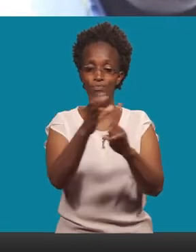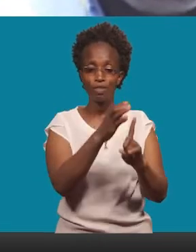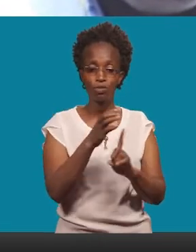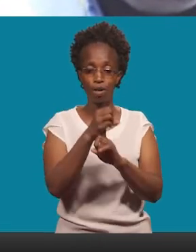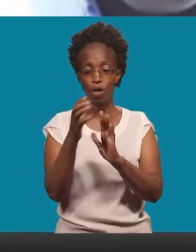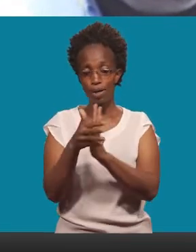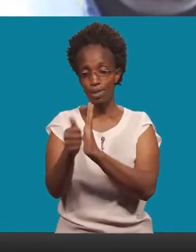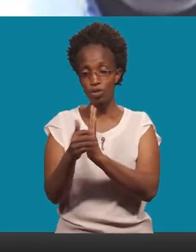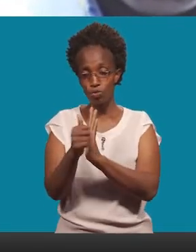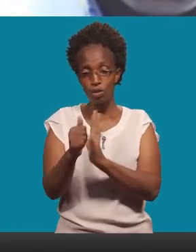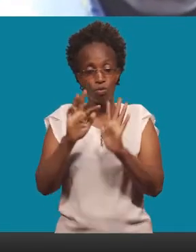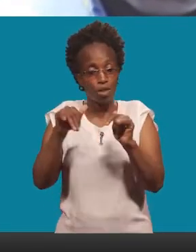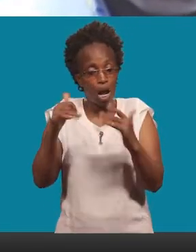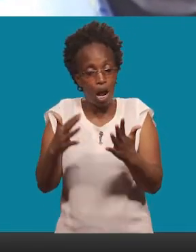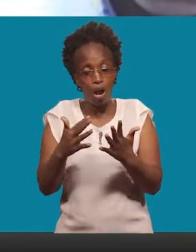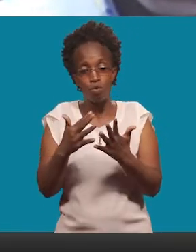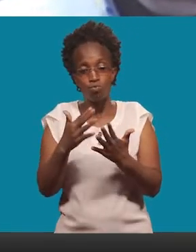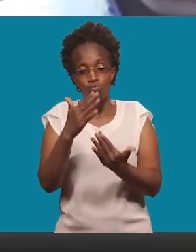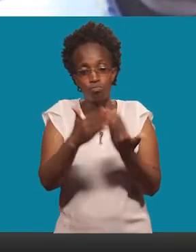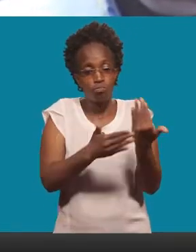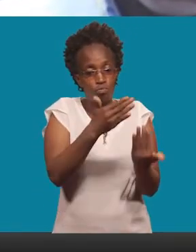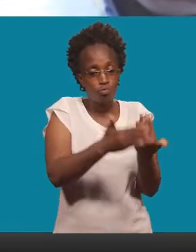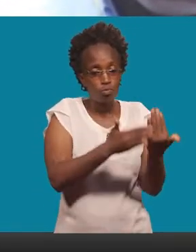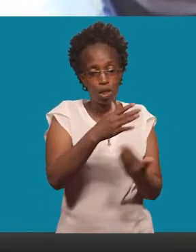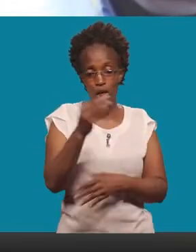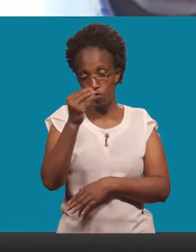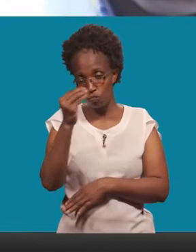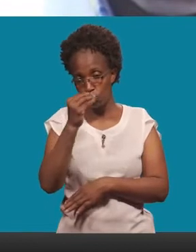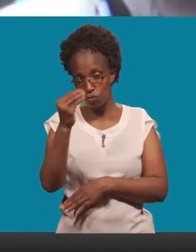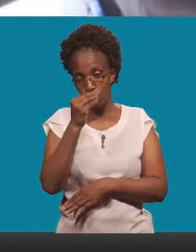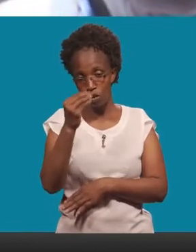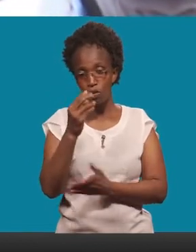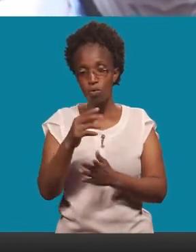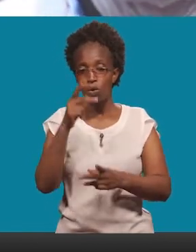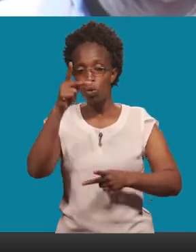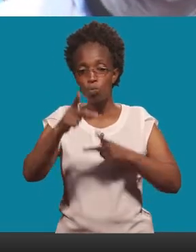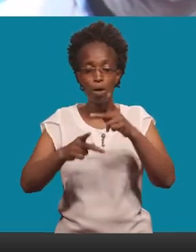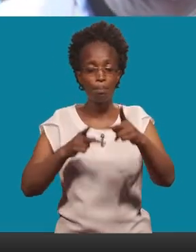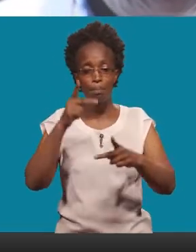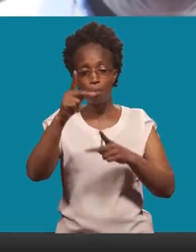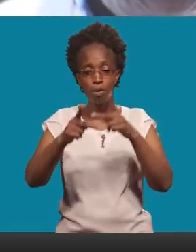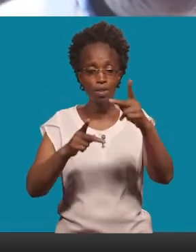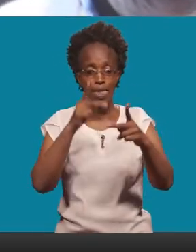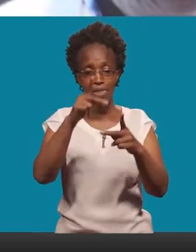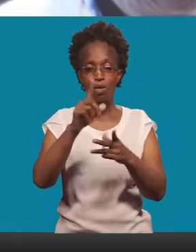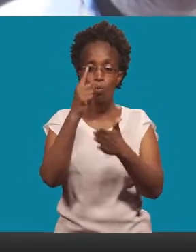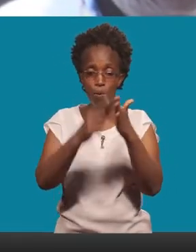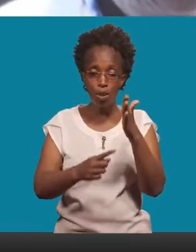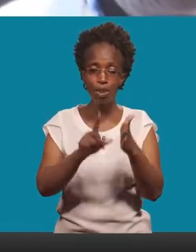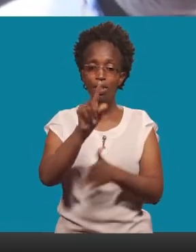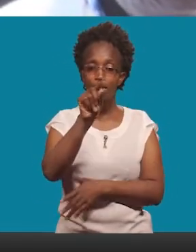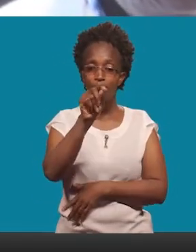of food handling in terms of quality assurance. We process